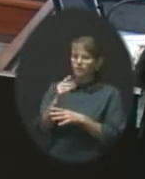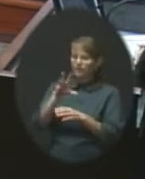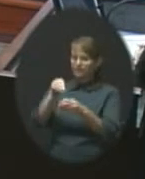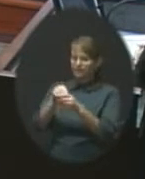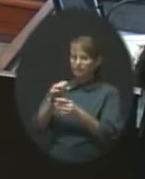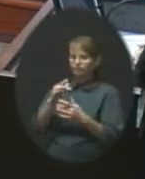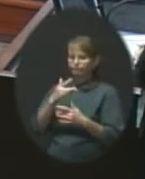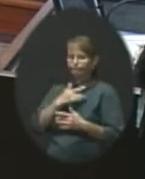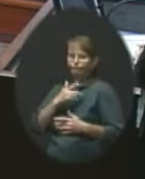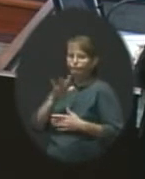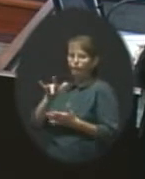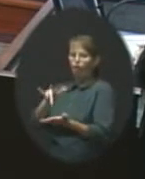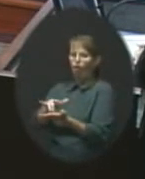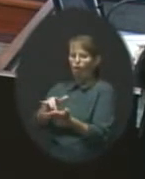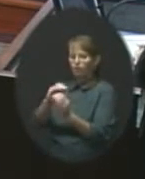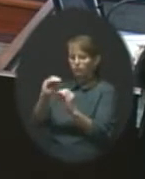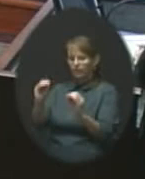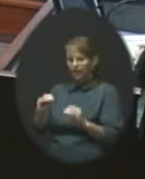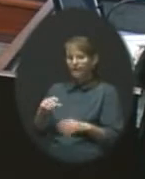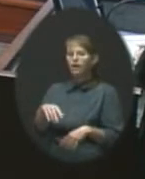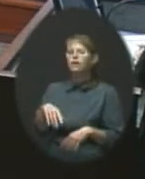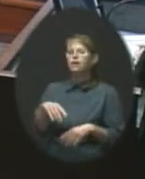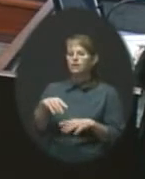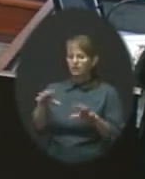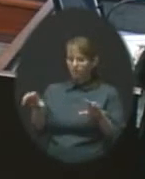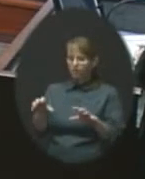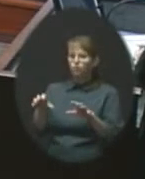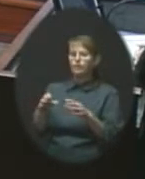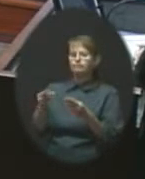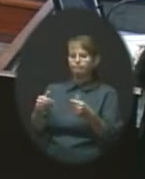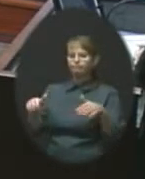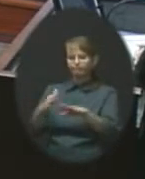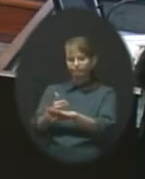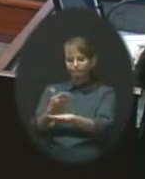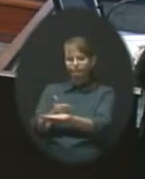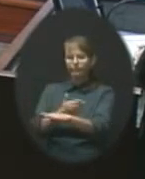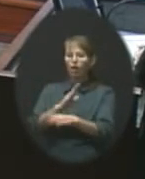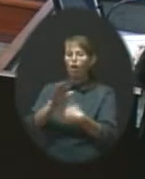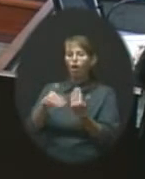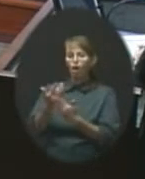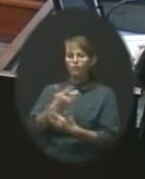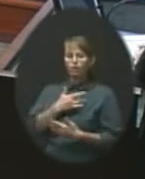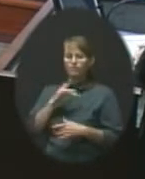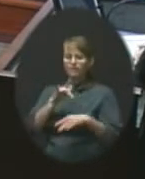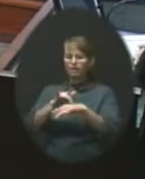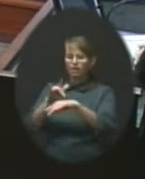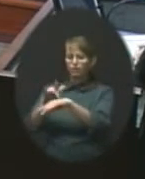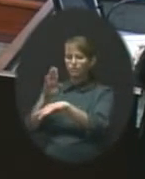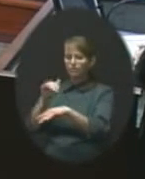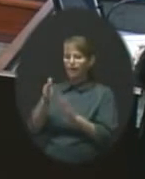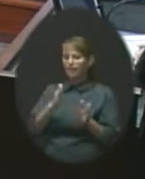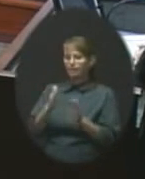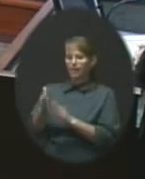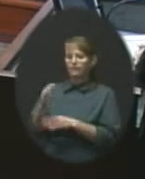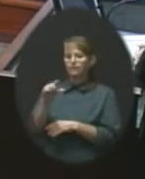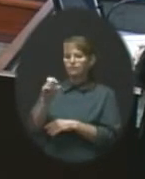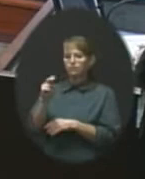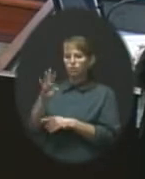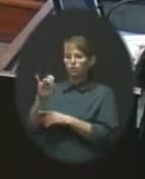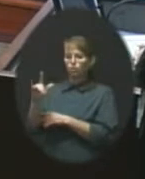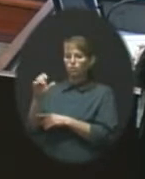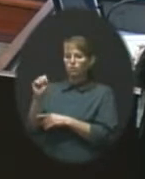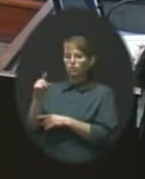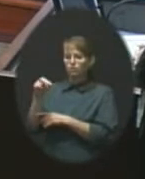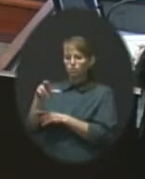and renovations. And all of our hearts have been touched by the plans of General Springs and partnering with Faith Journey